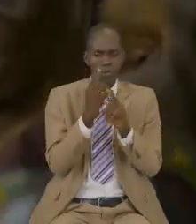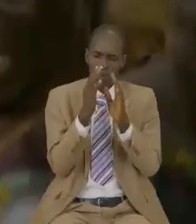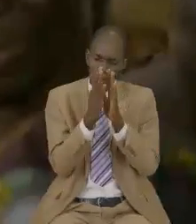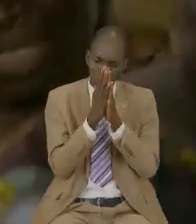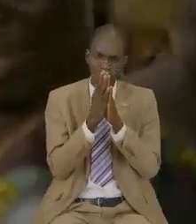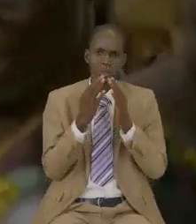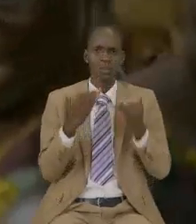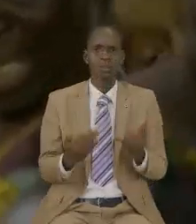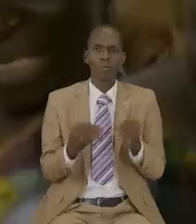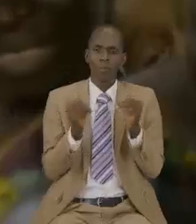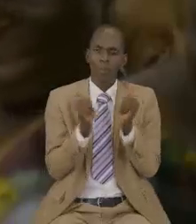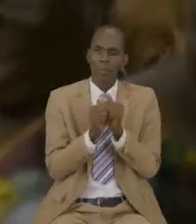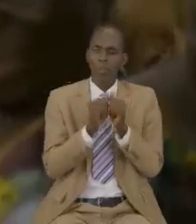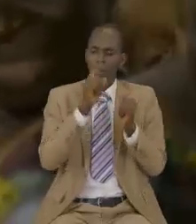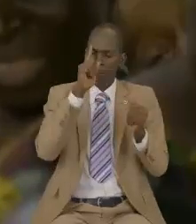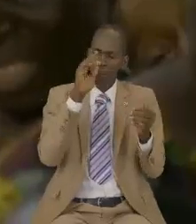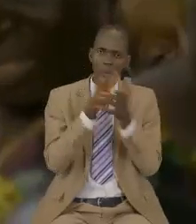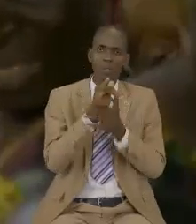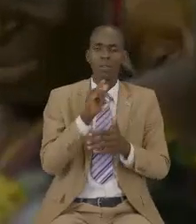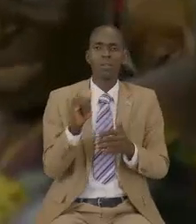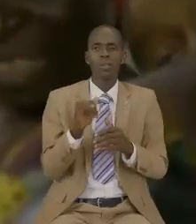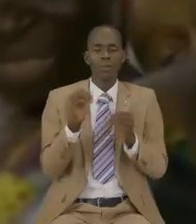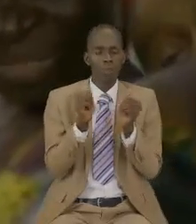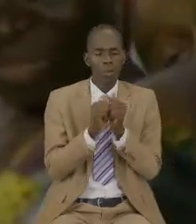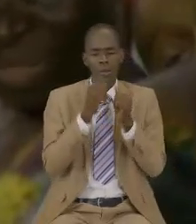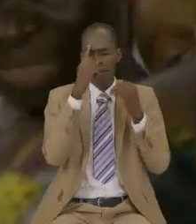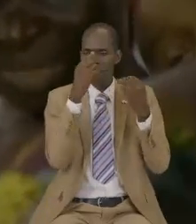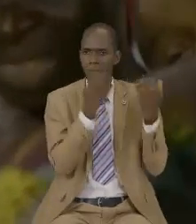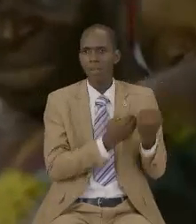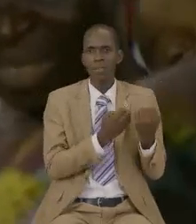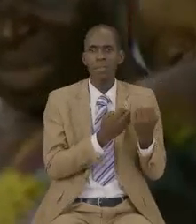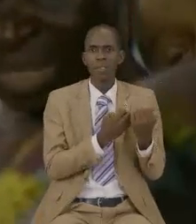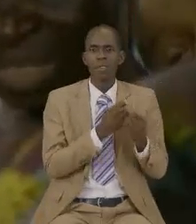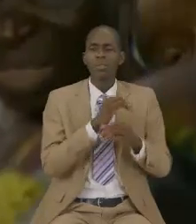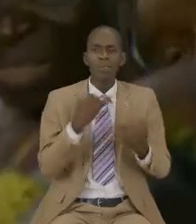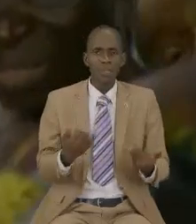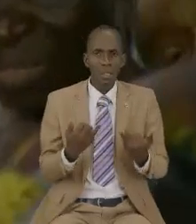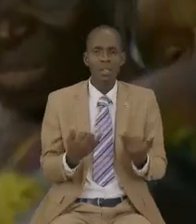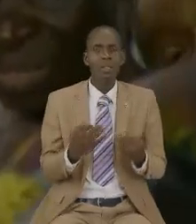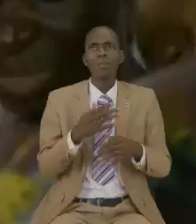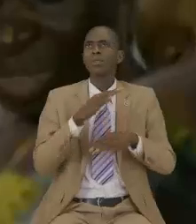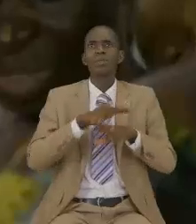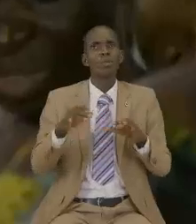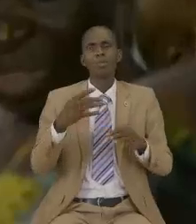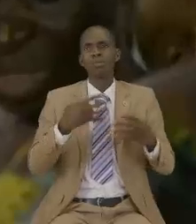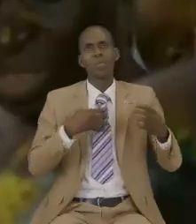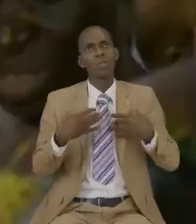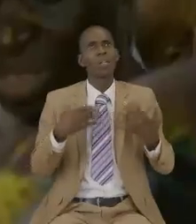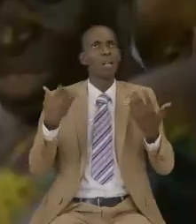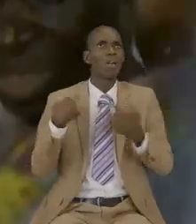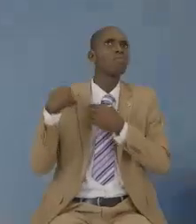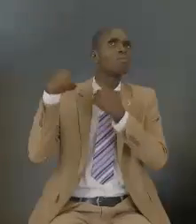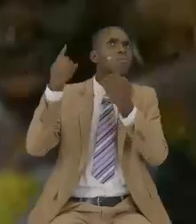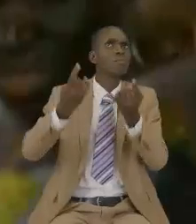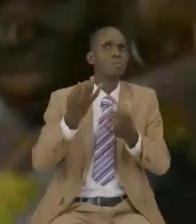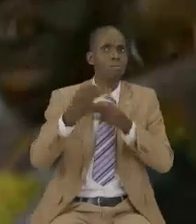Let's move fast so we can allow the man of God to come forward and deliver the